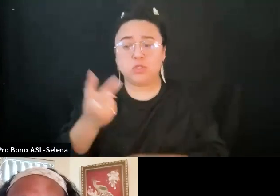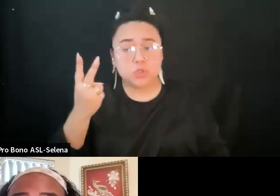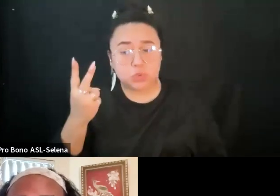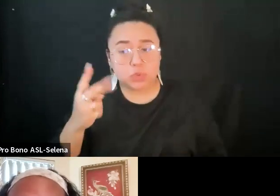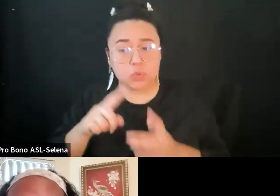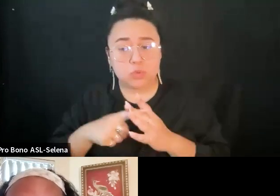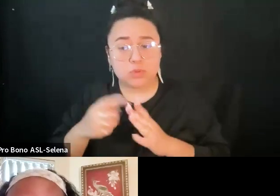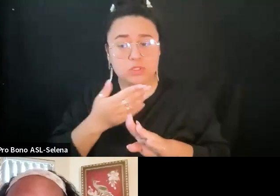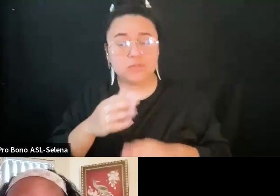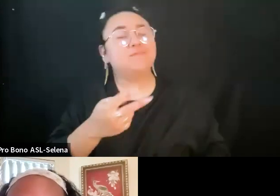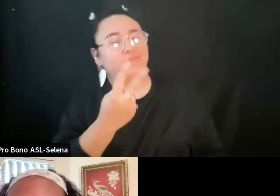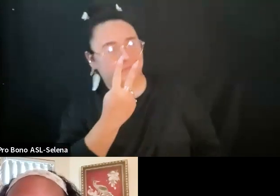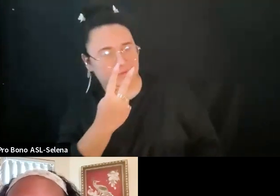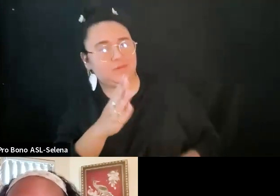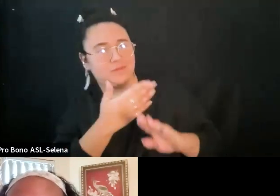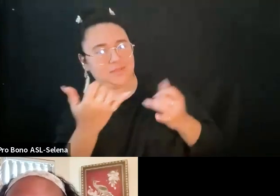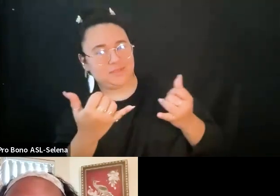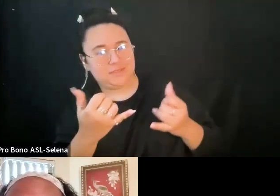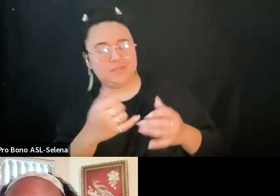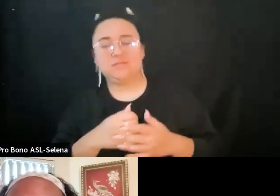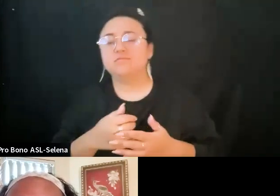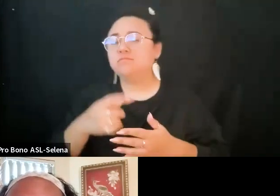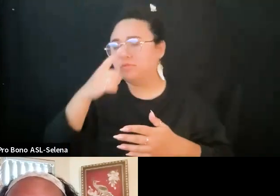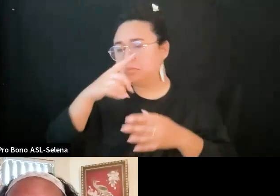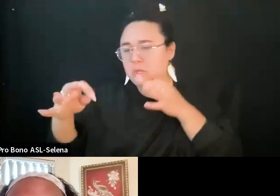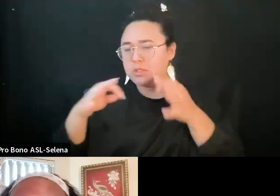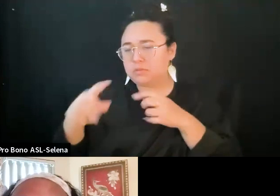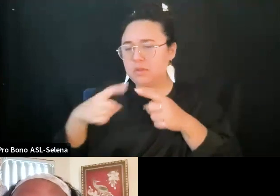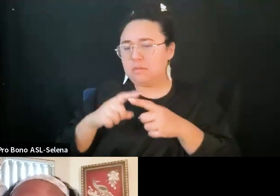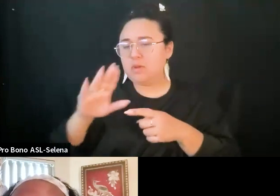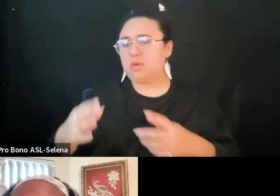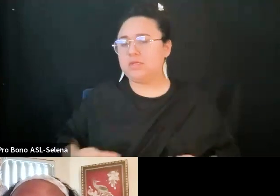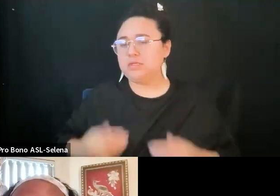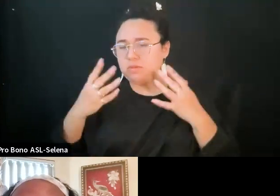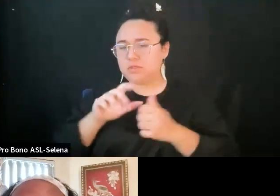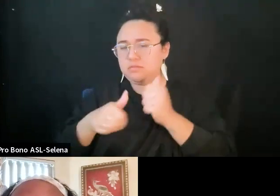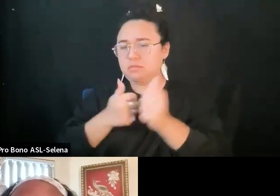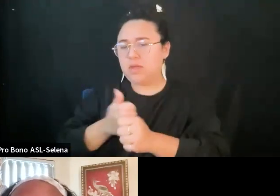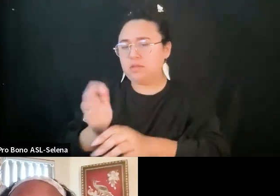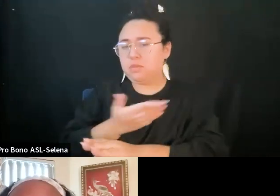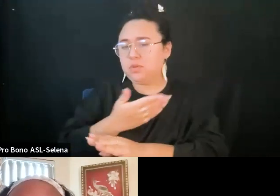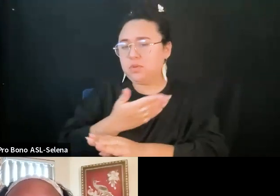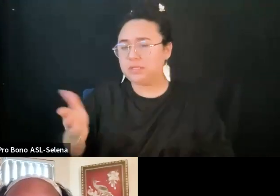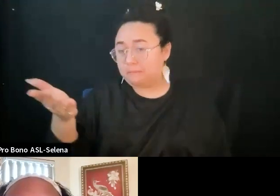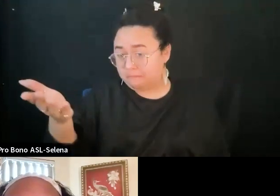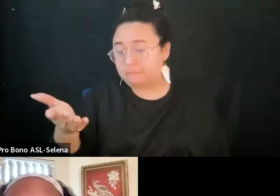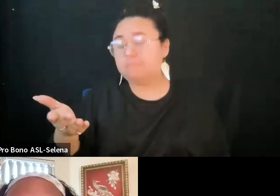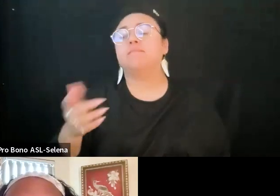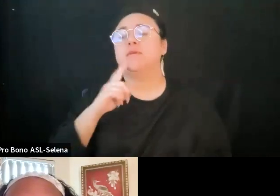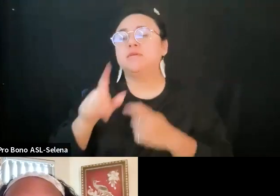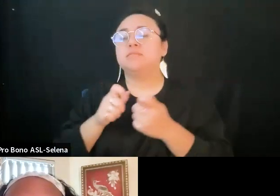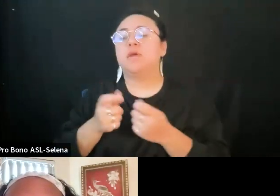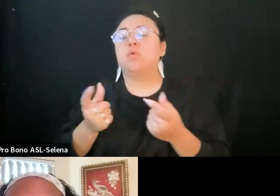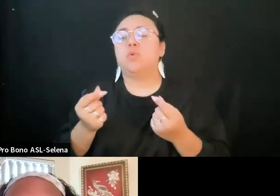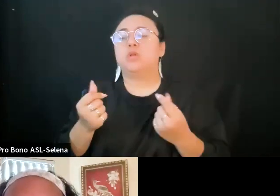today, is that right? 2 today, yes, 2 original So tell me a little bit about your inspiration of your music and specifically what you're going to